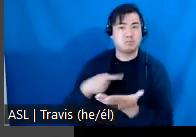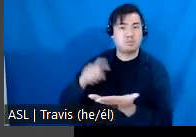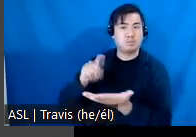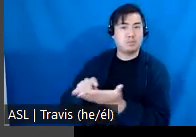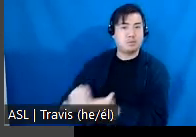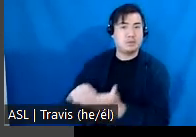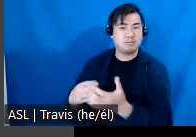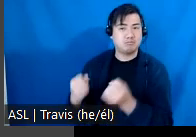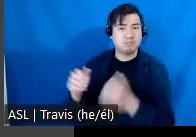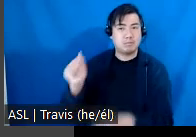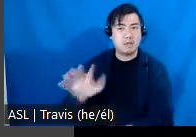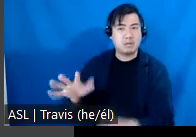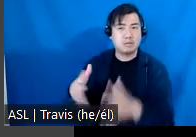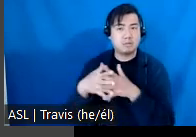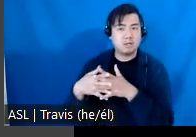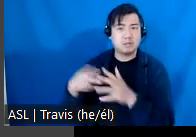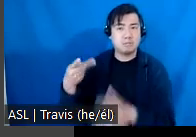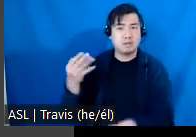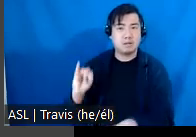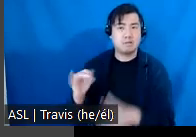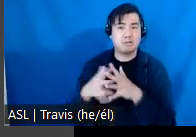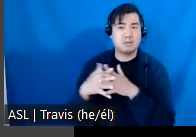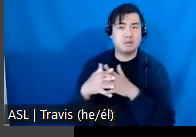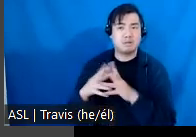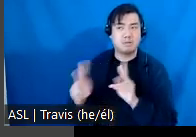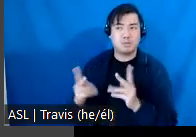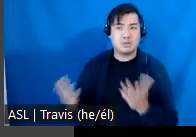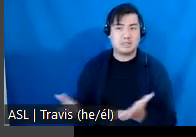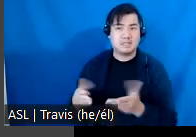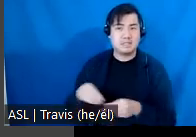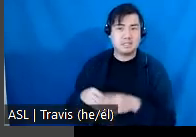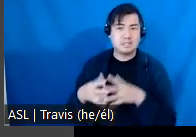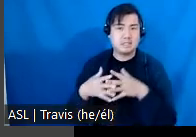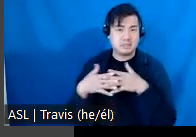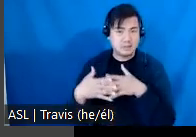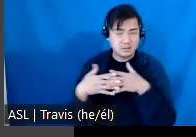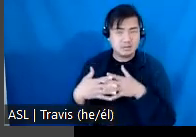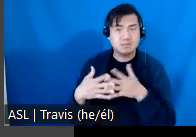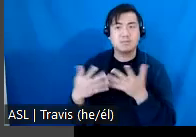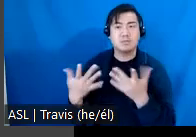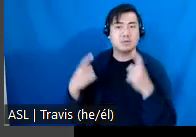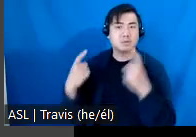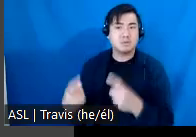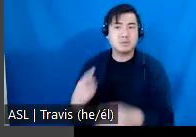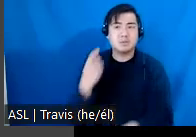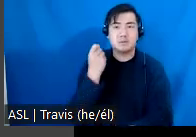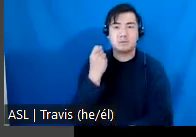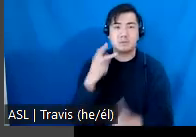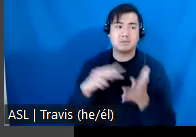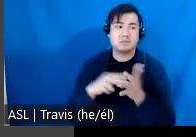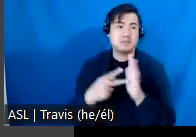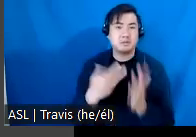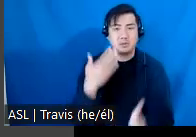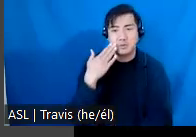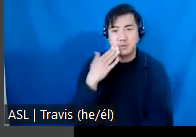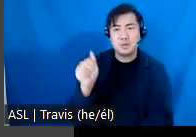Asian American and Pacific Islanders here in our nation. Understanding that can't just be singled out by one month, but I